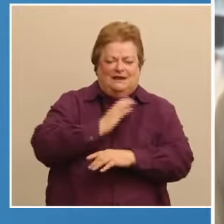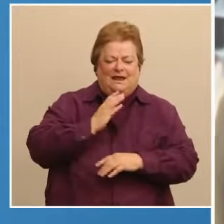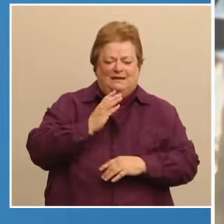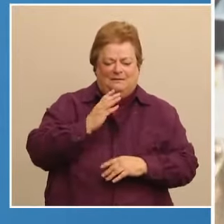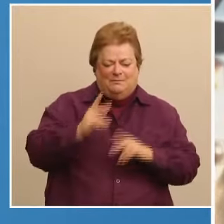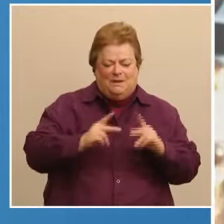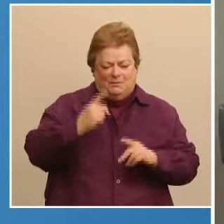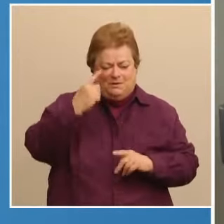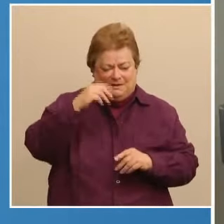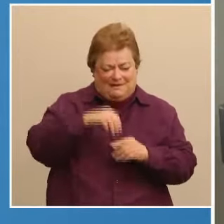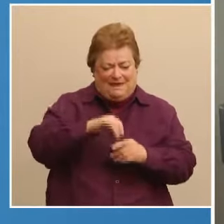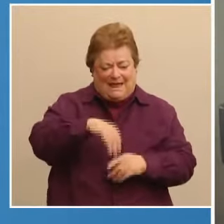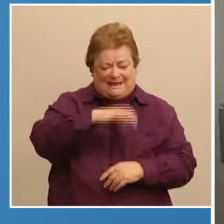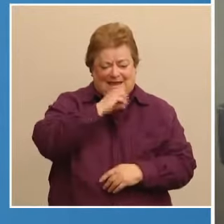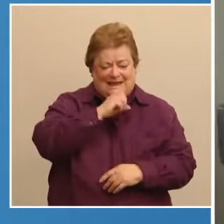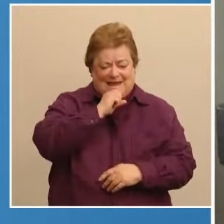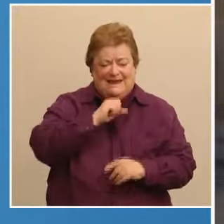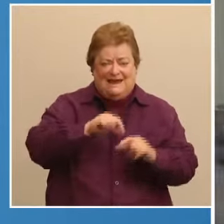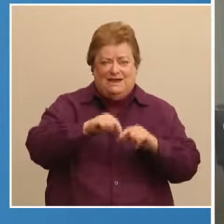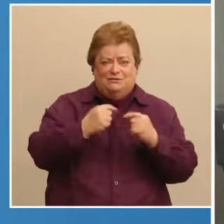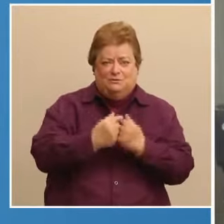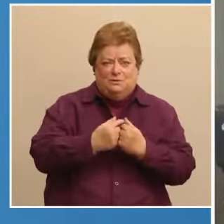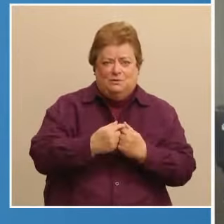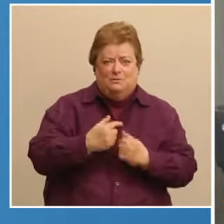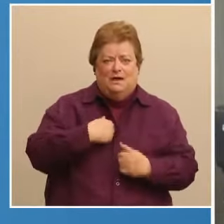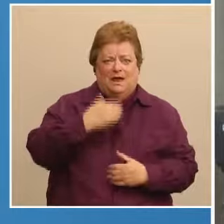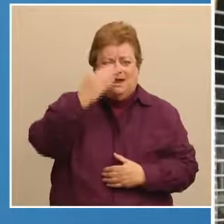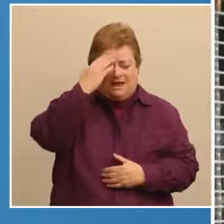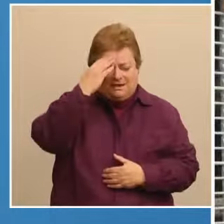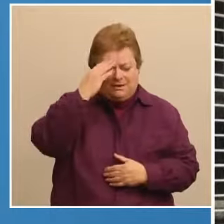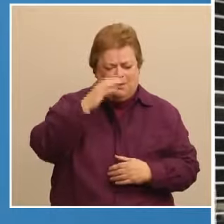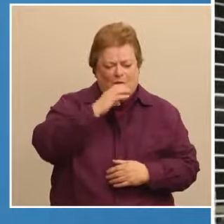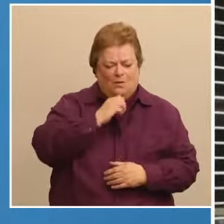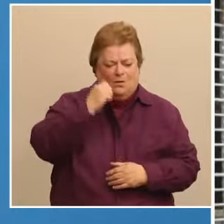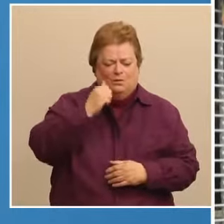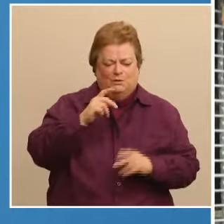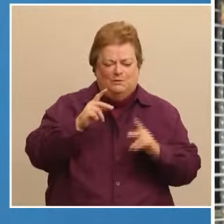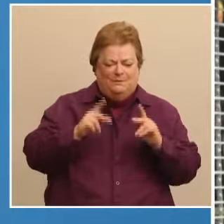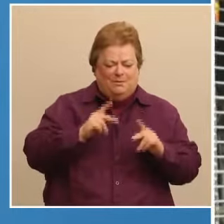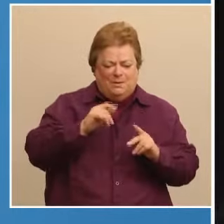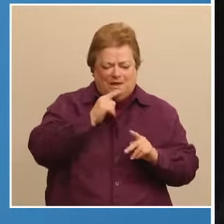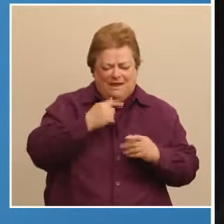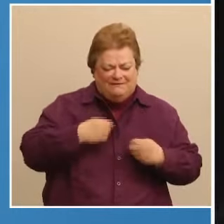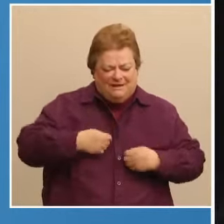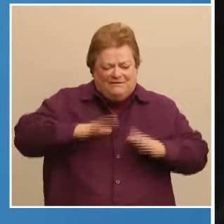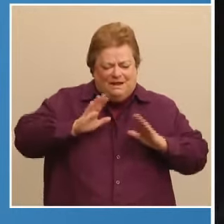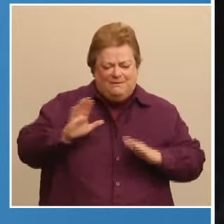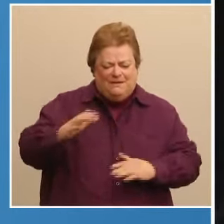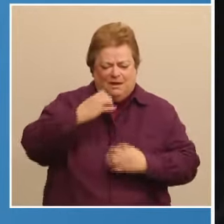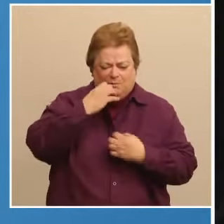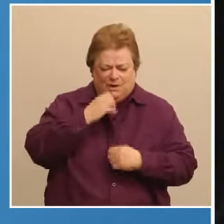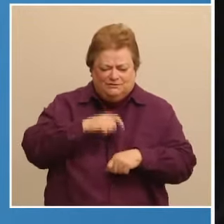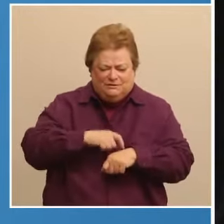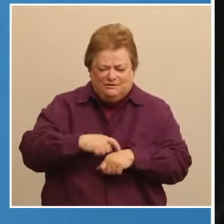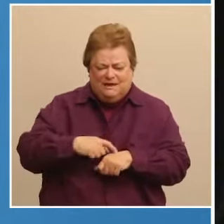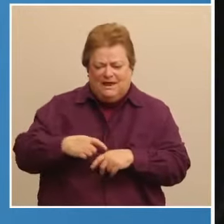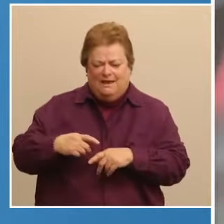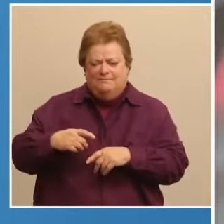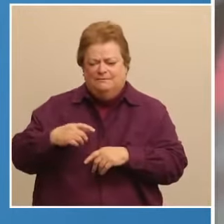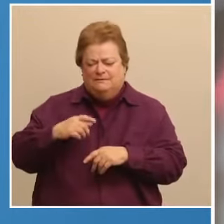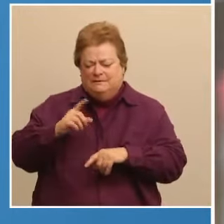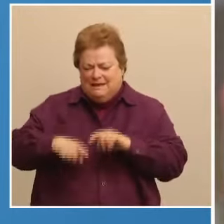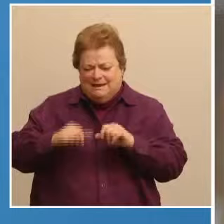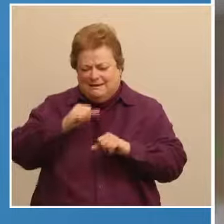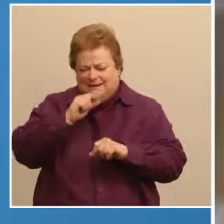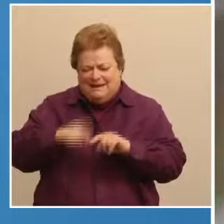age group. We know many older adults have given up precious time with family and friends to prevent illness, and the